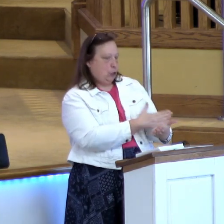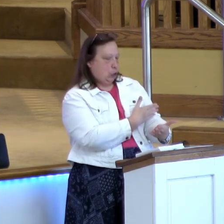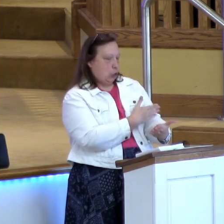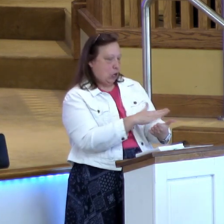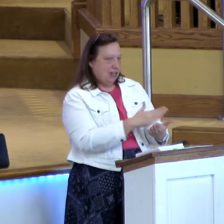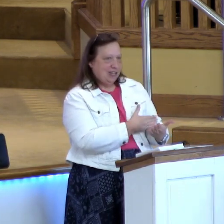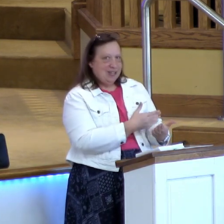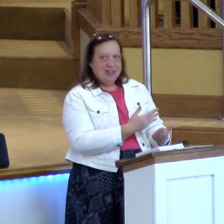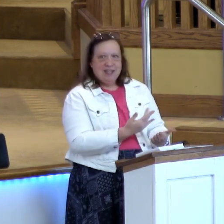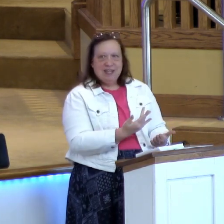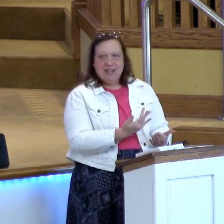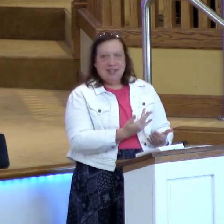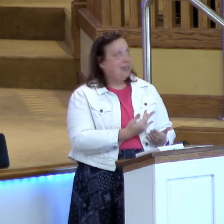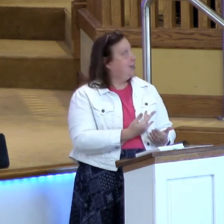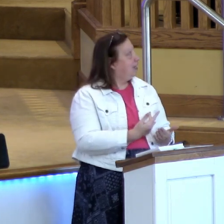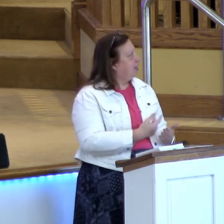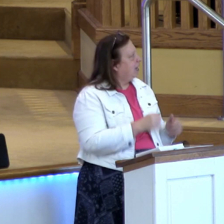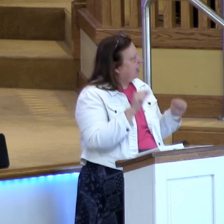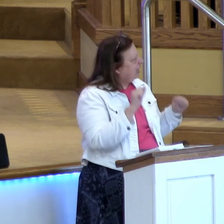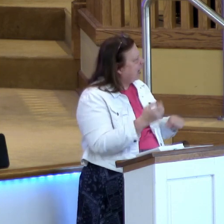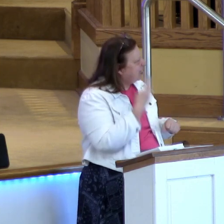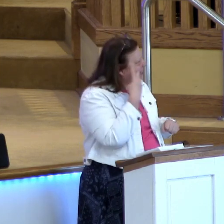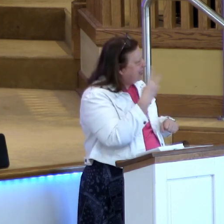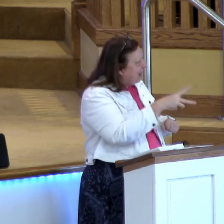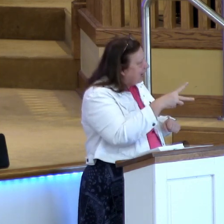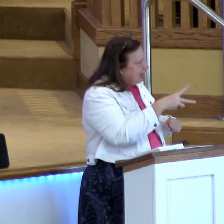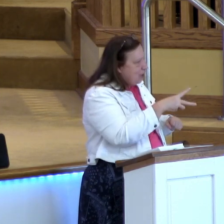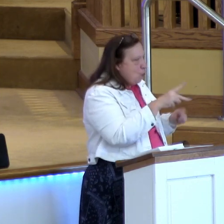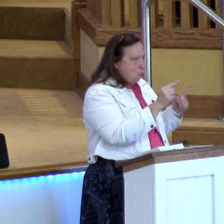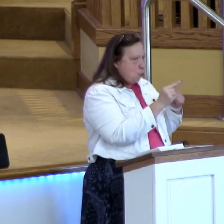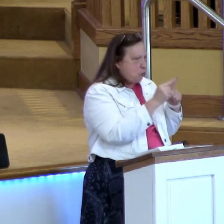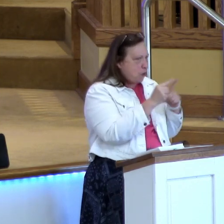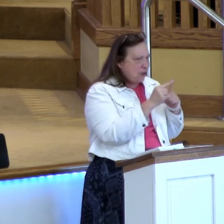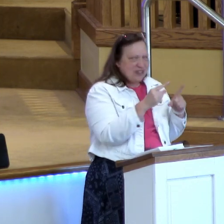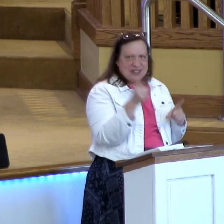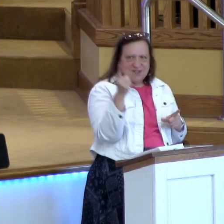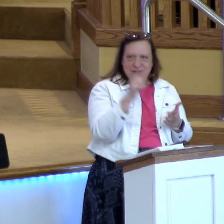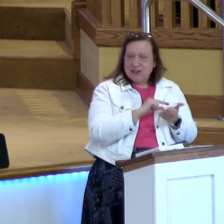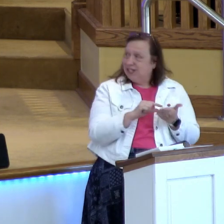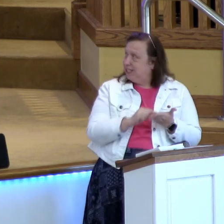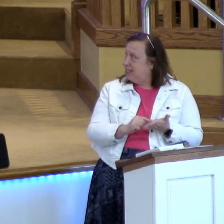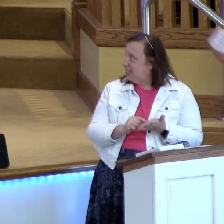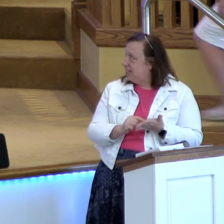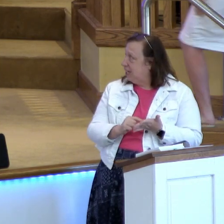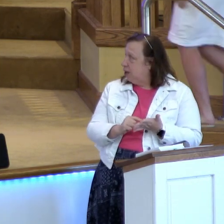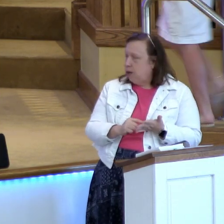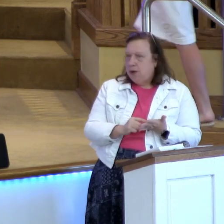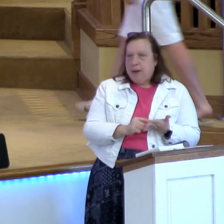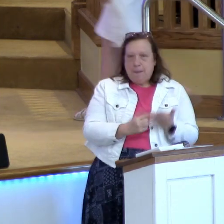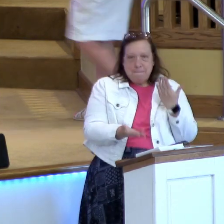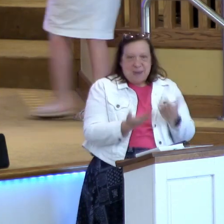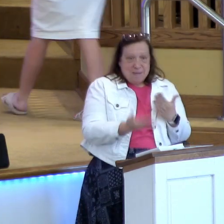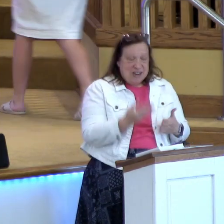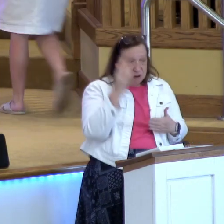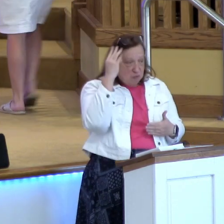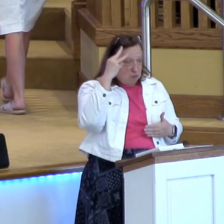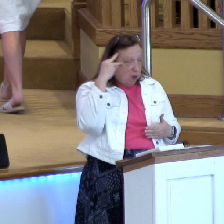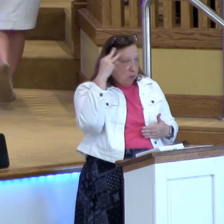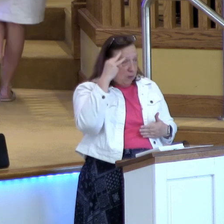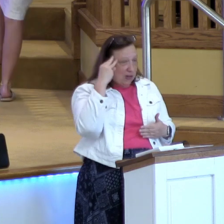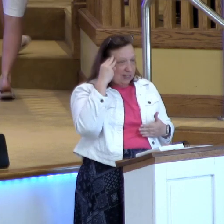if you can see the screen is good. They can see the side screens, right? We're good there. But you should have some of these songs memorized by now. Let's